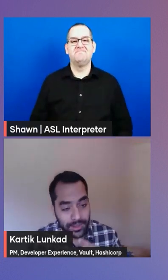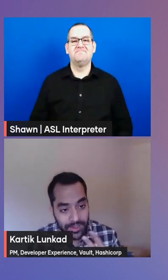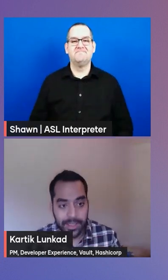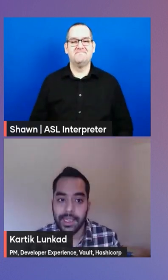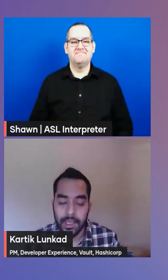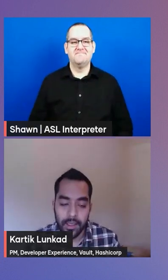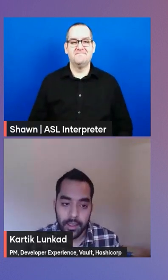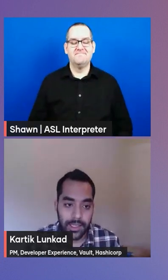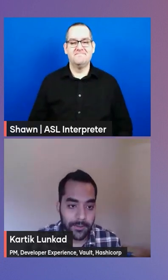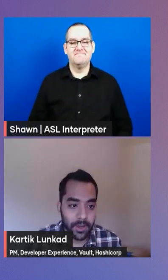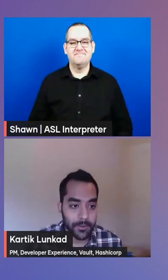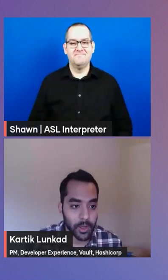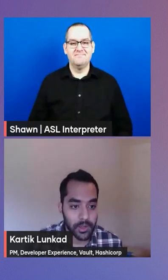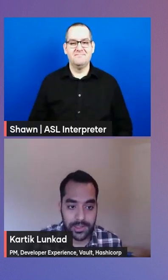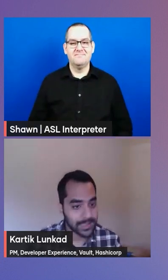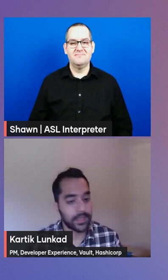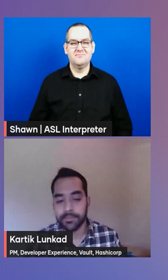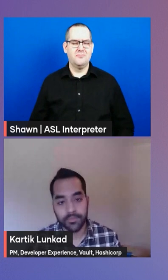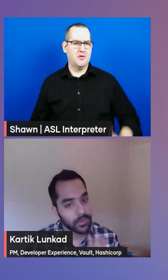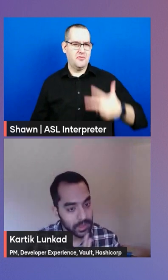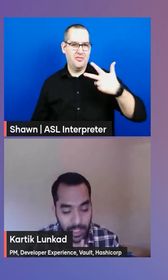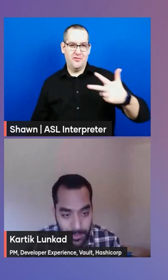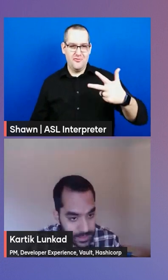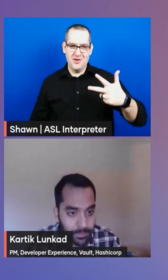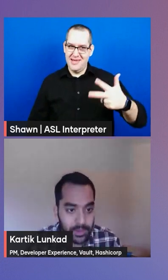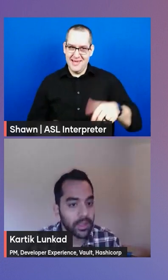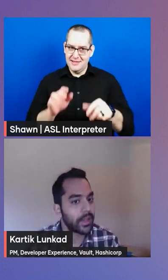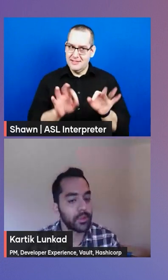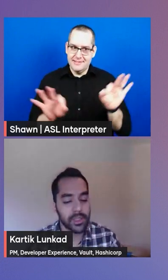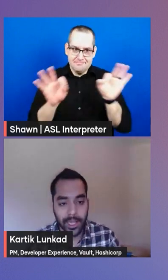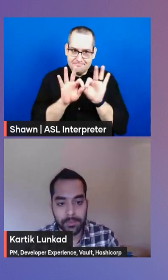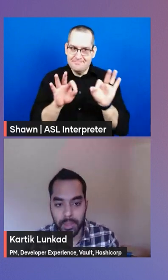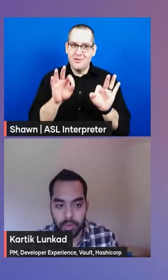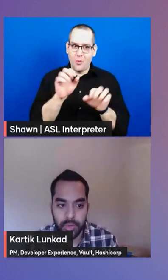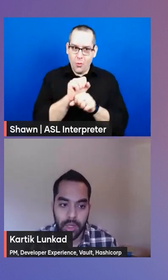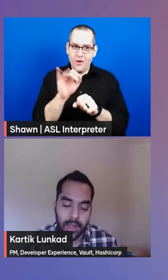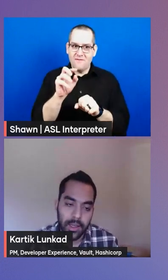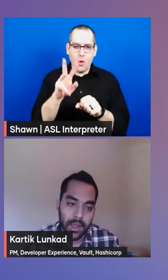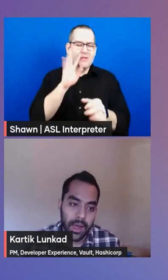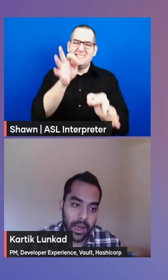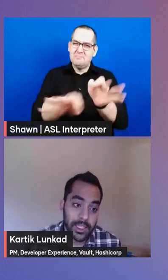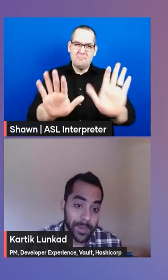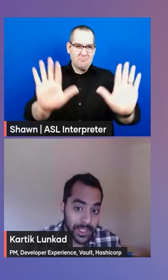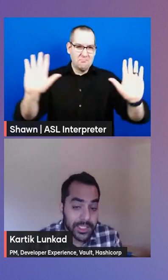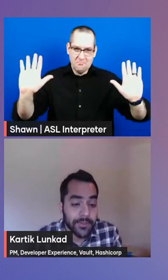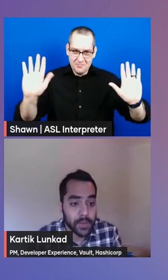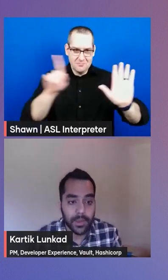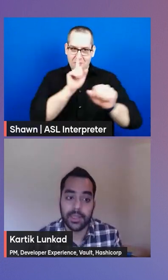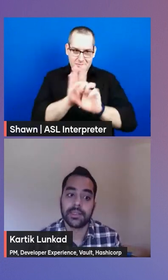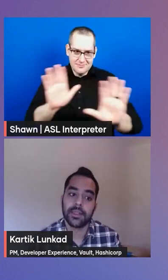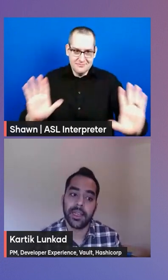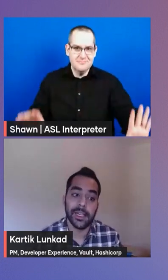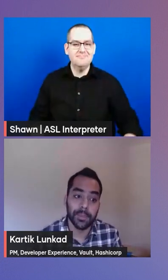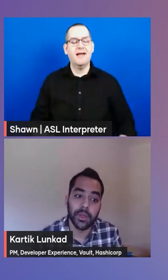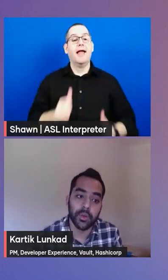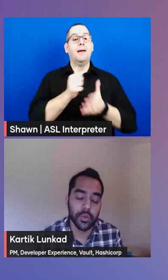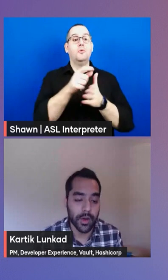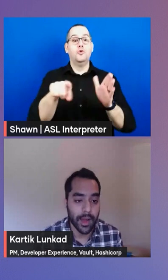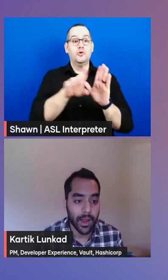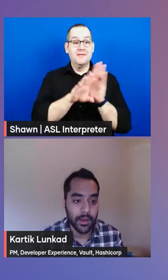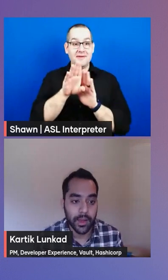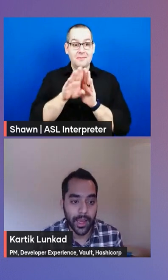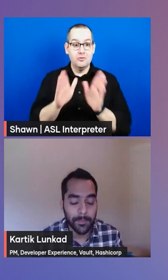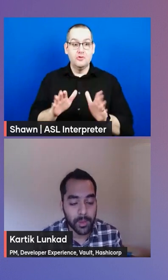of 3 key workflows. That's it. We'll keep it simple and we'll help you, especially developers, help